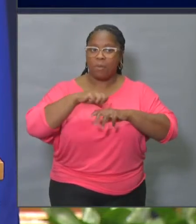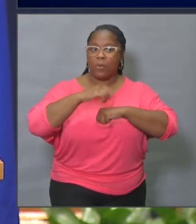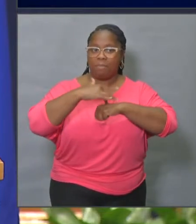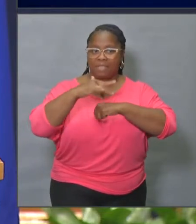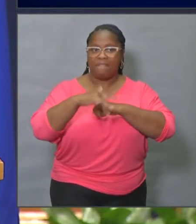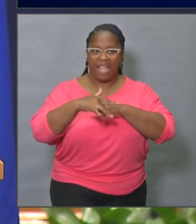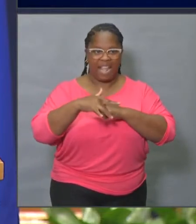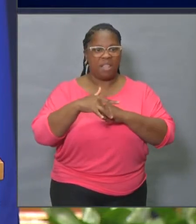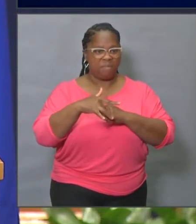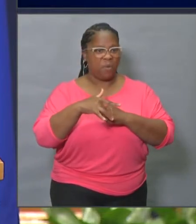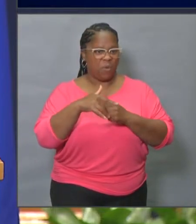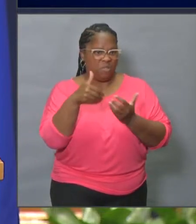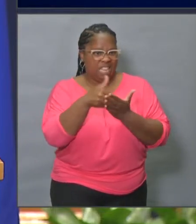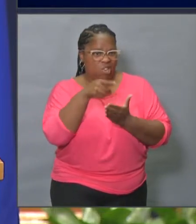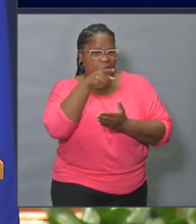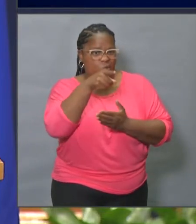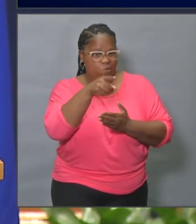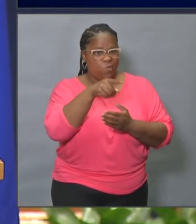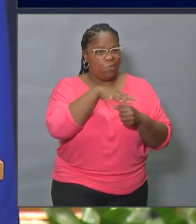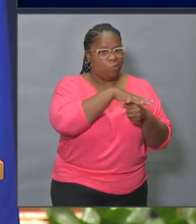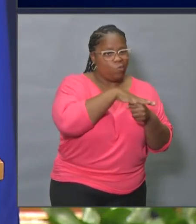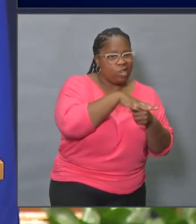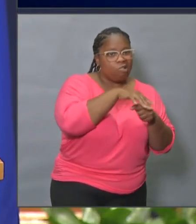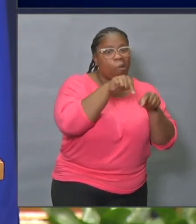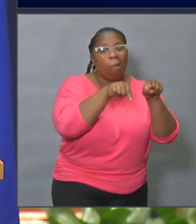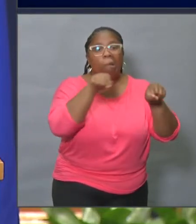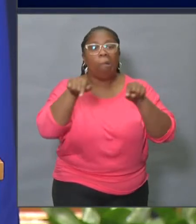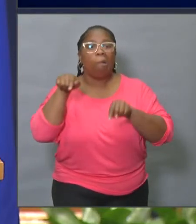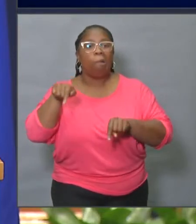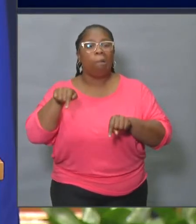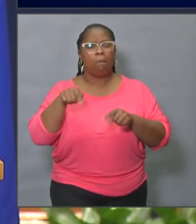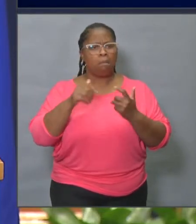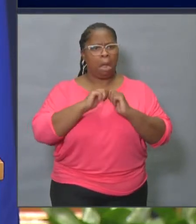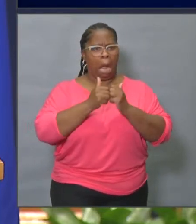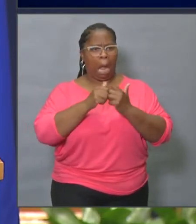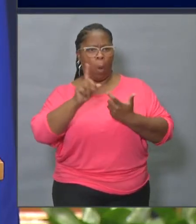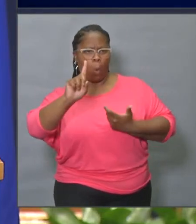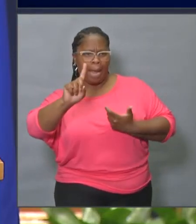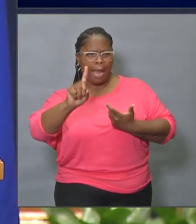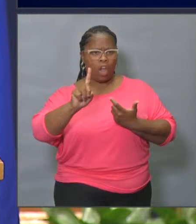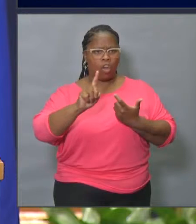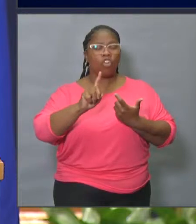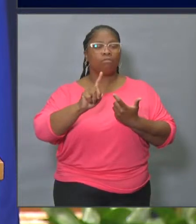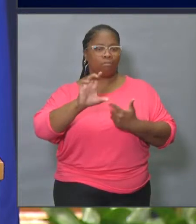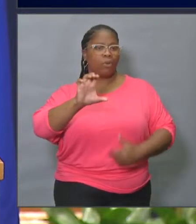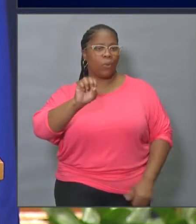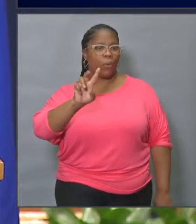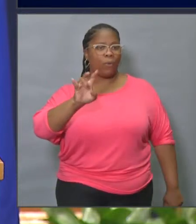regional testing sites, and you can find the testing sites and make an appointment when you go online at